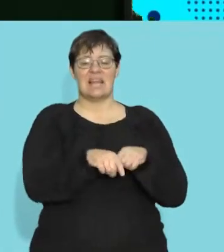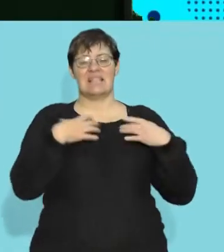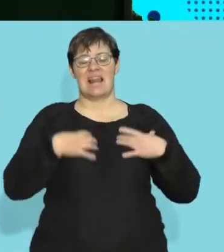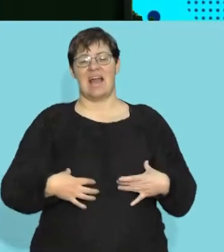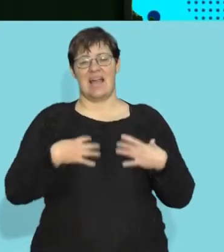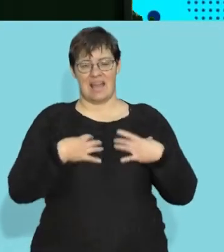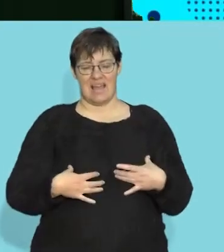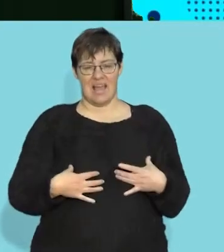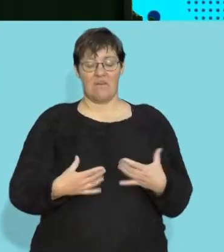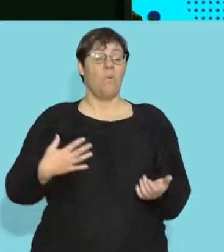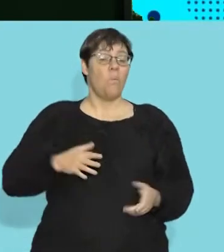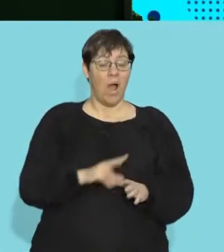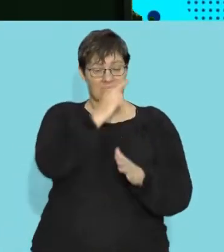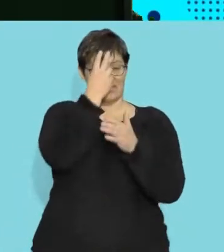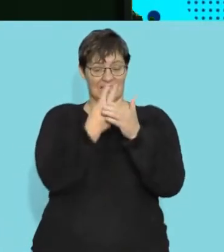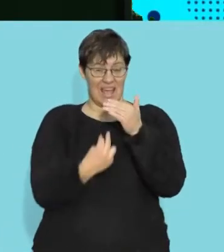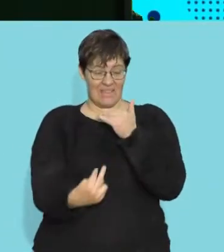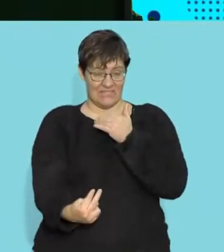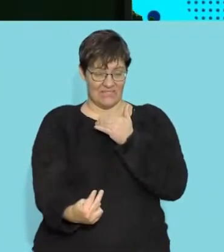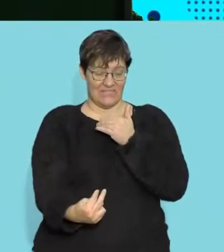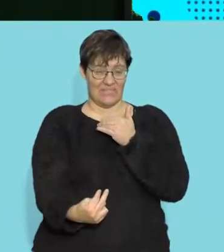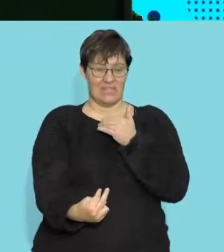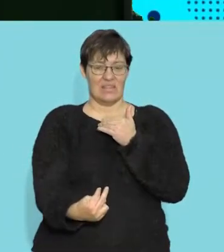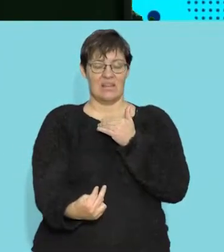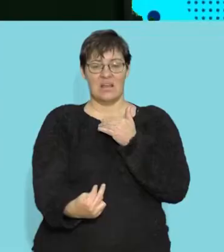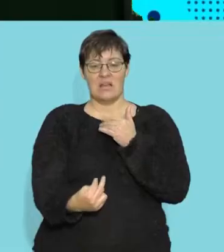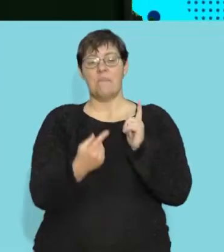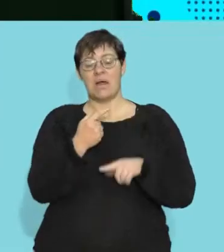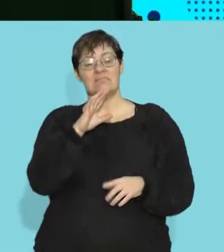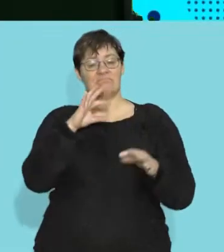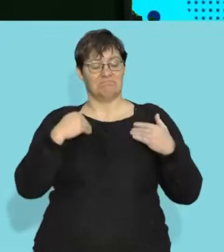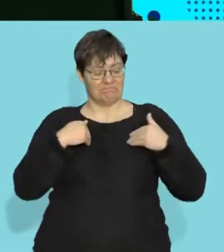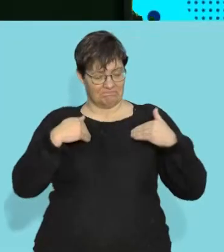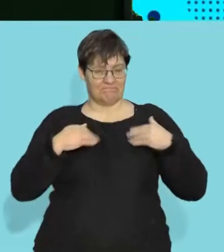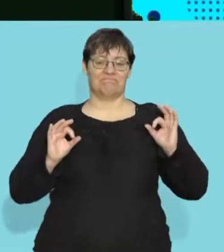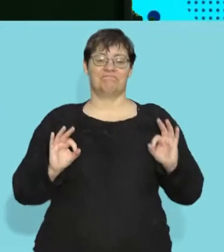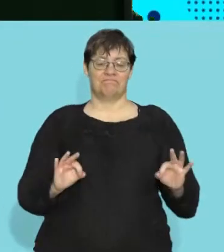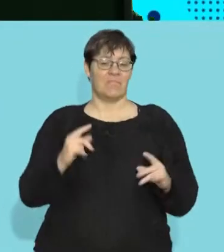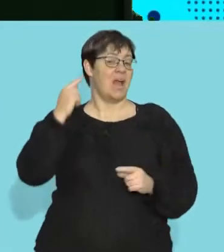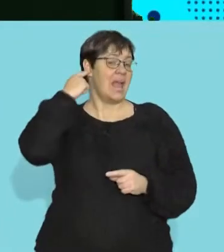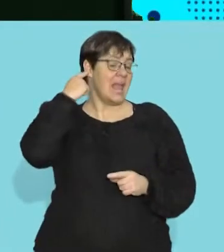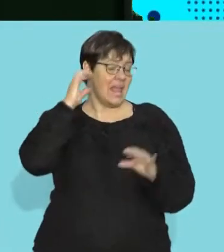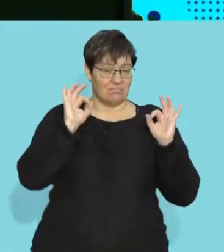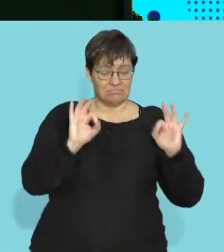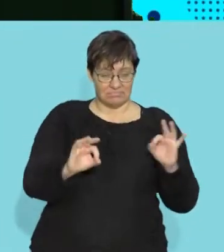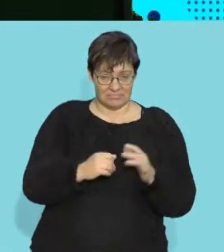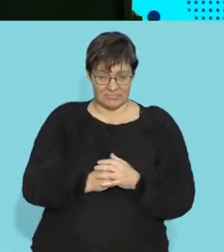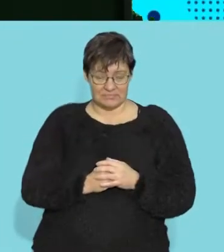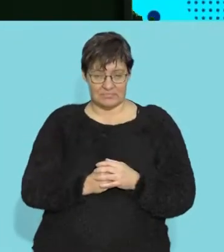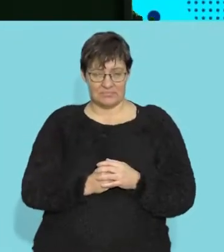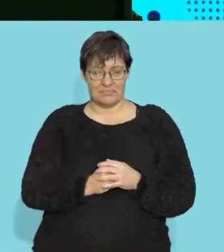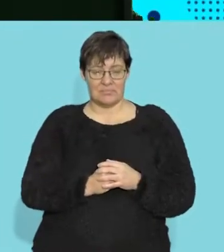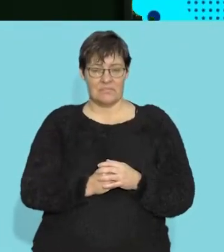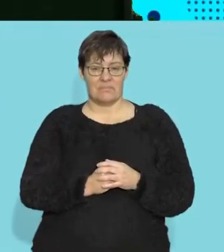lungs tested, because if I wanted to go and dive underwater, right, I obviously had to make sure that my ears were in good